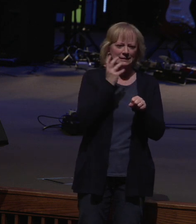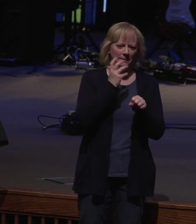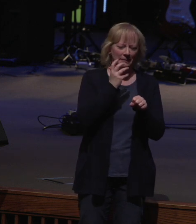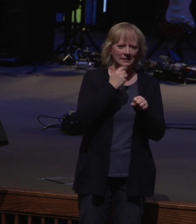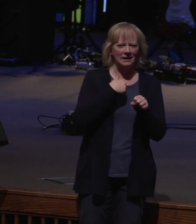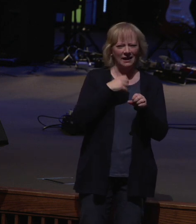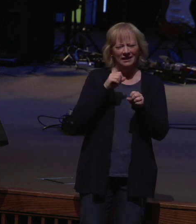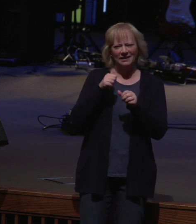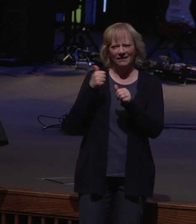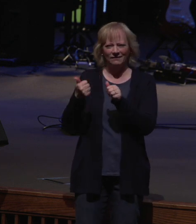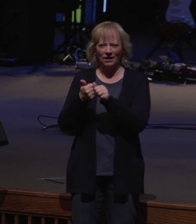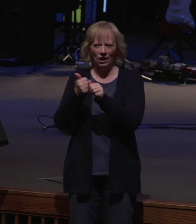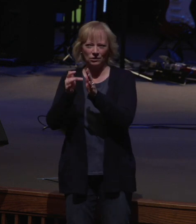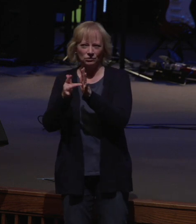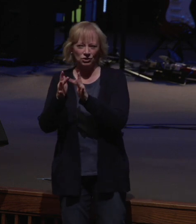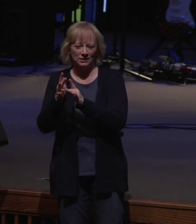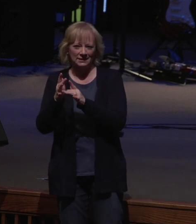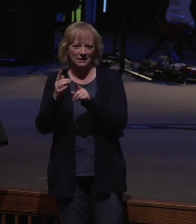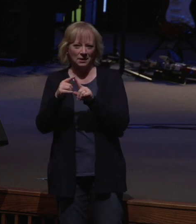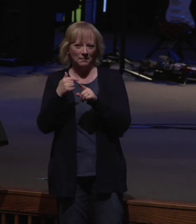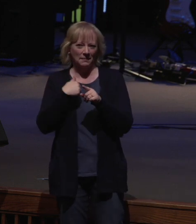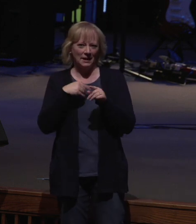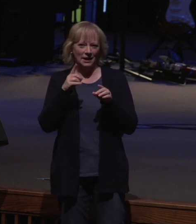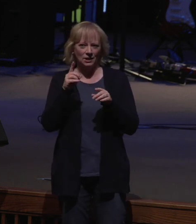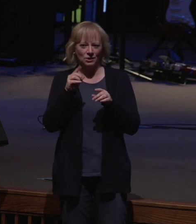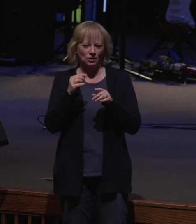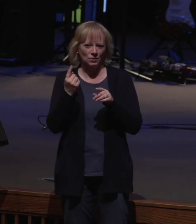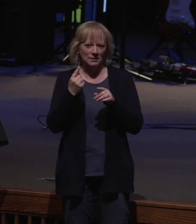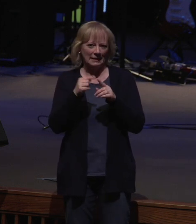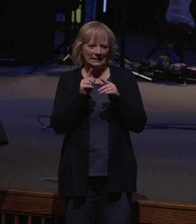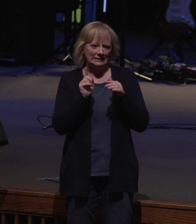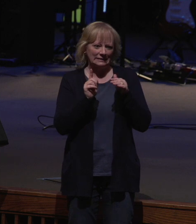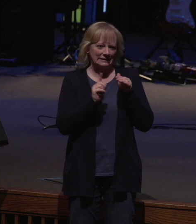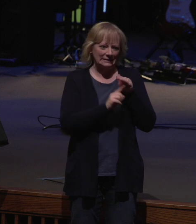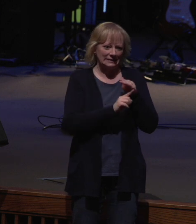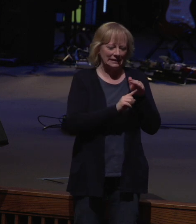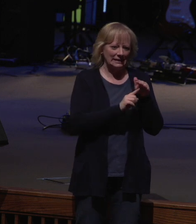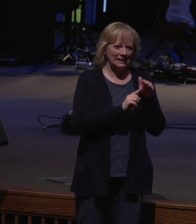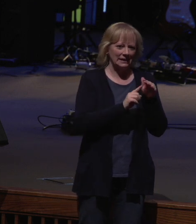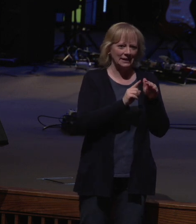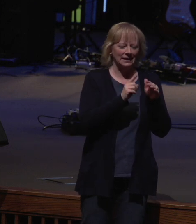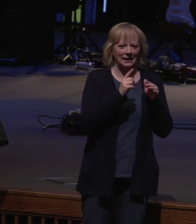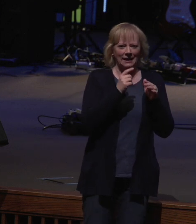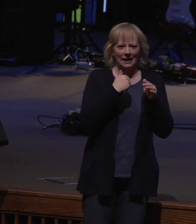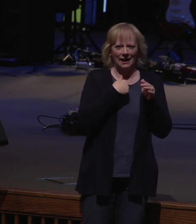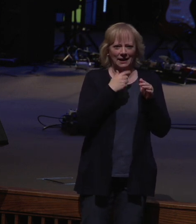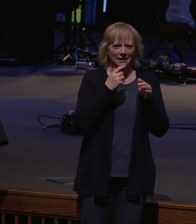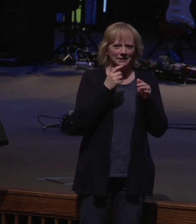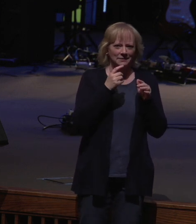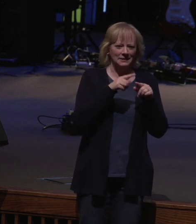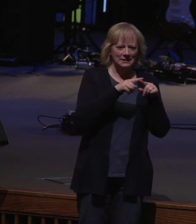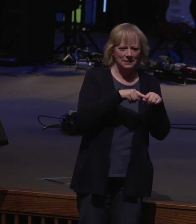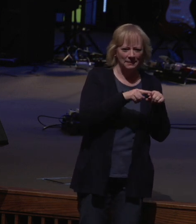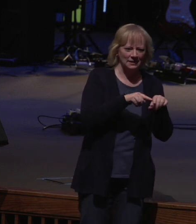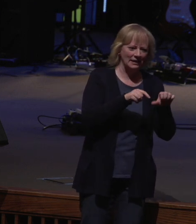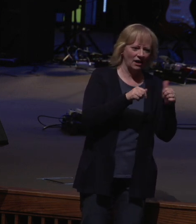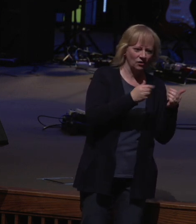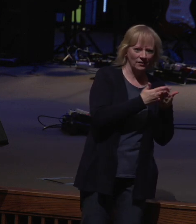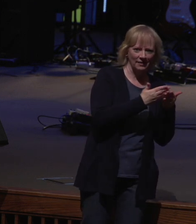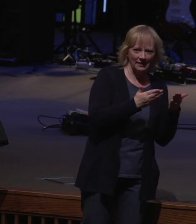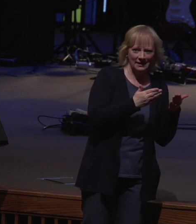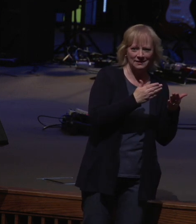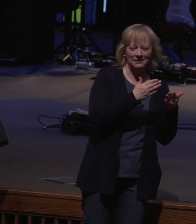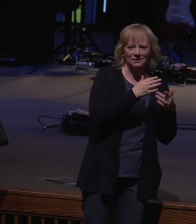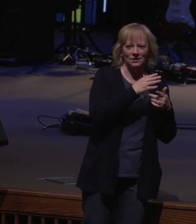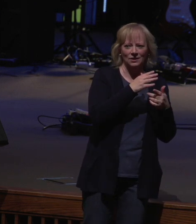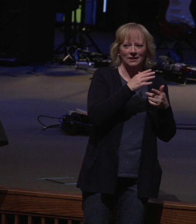but then to have a sneaky little habit that I do when everyone else is in bed. It's easy to follow after Jesus and to depend on other things that aren't him. It's so easy to